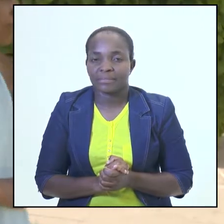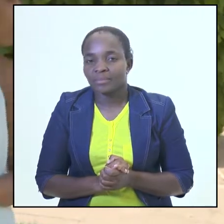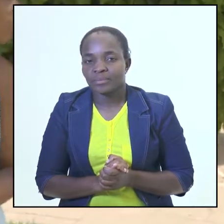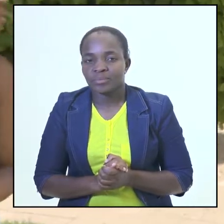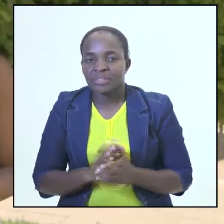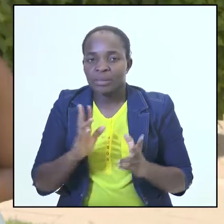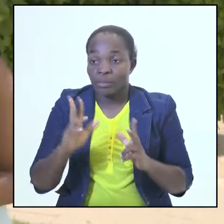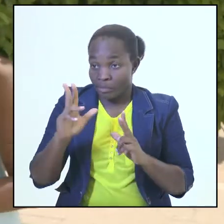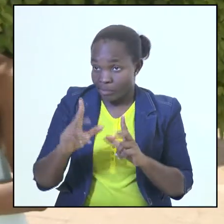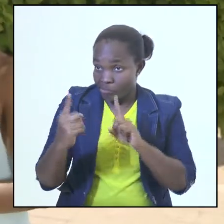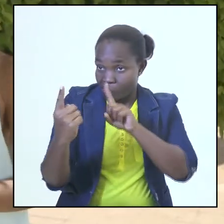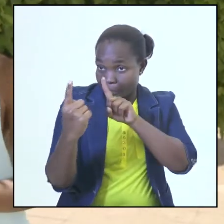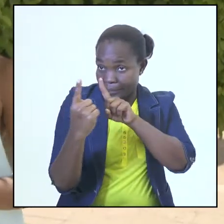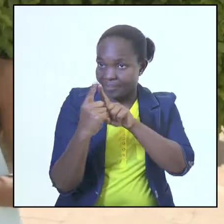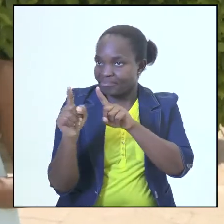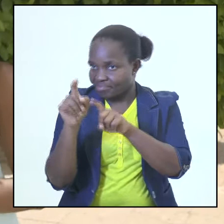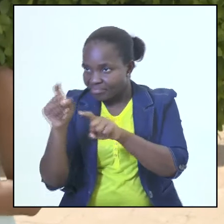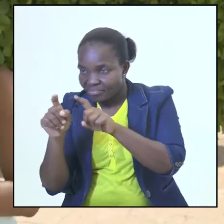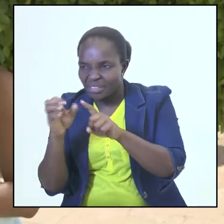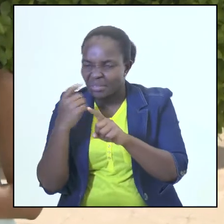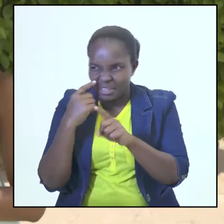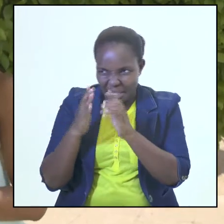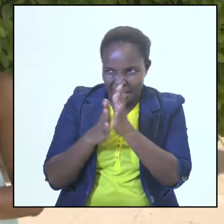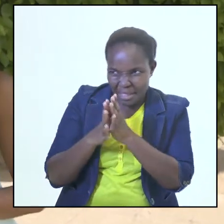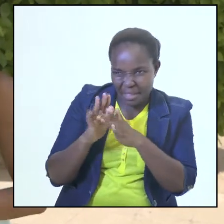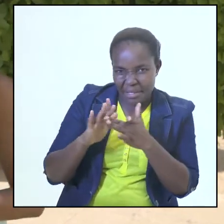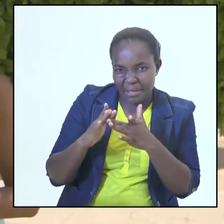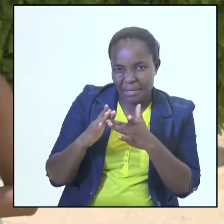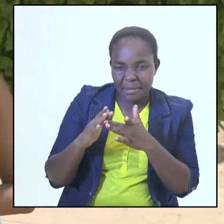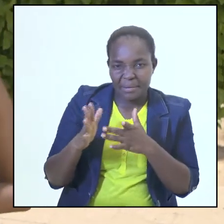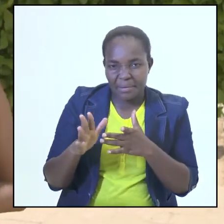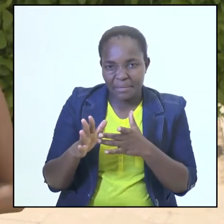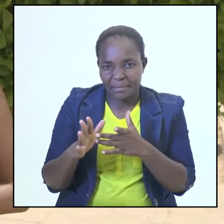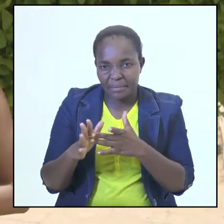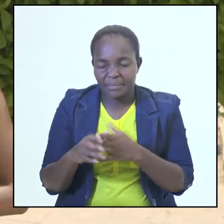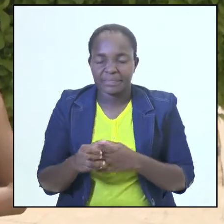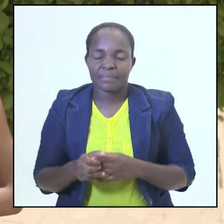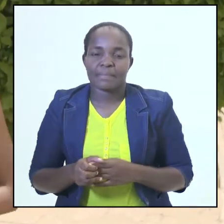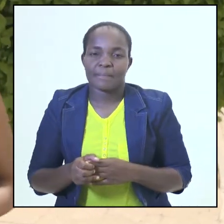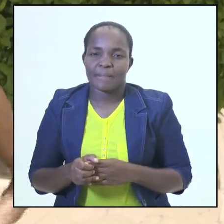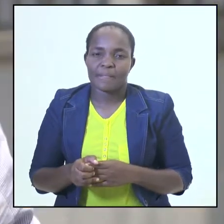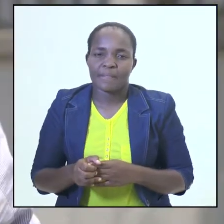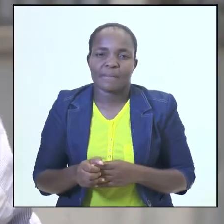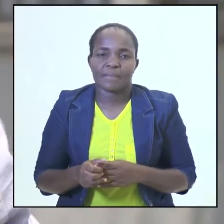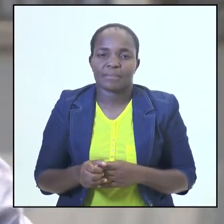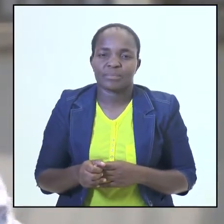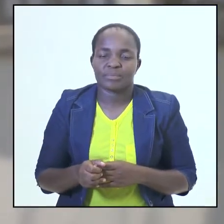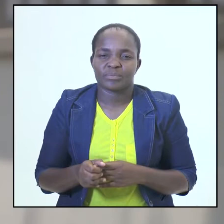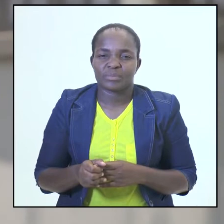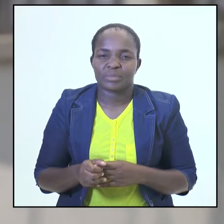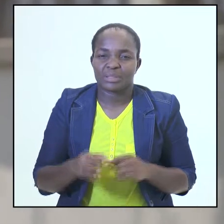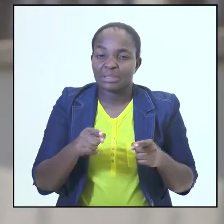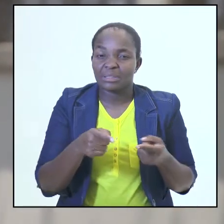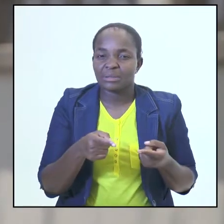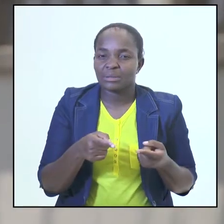We'll talk to the first person who seemed interested. Yeah. By the way, guys, have you guys read the paper today? It talks